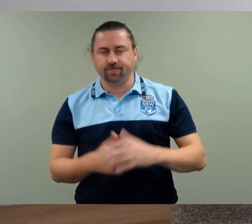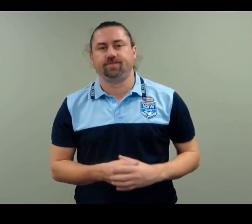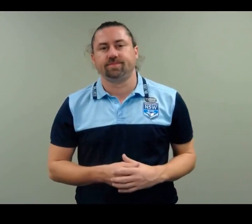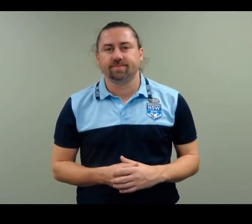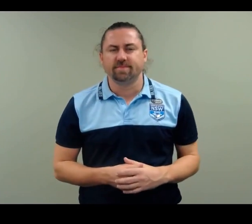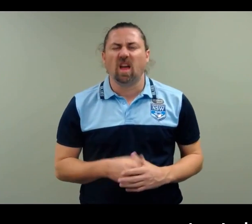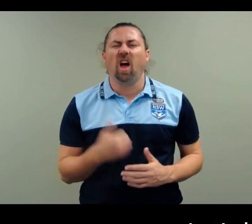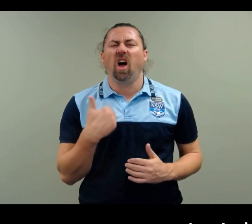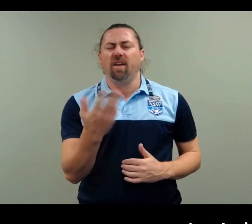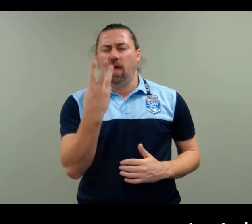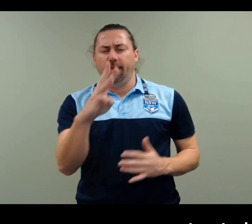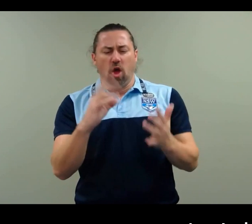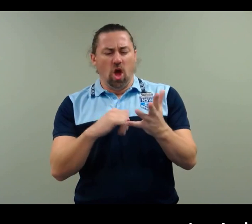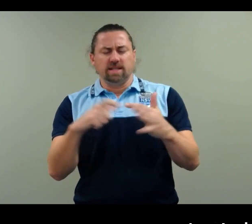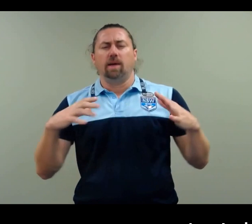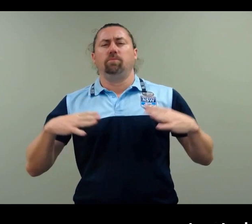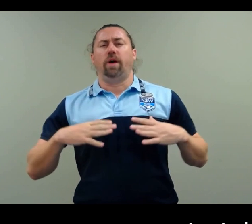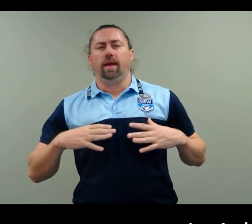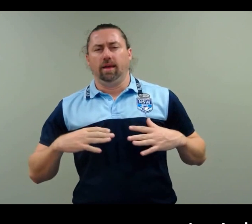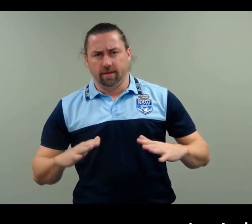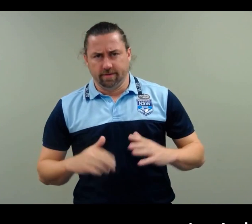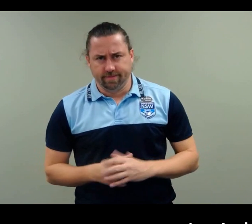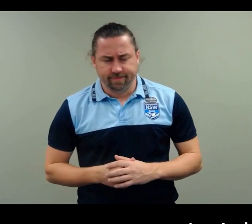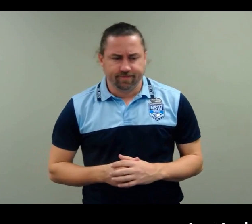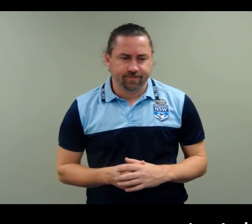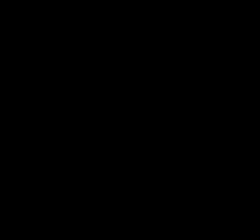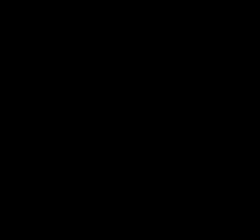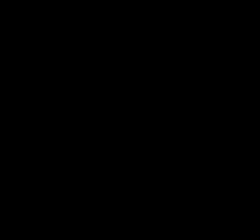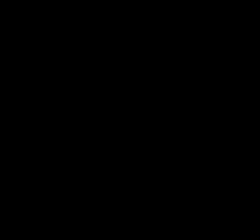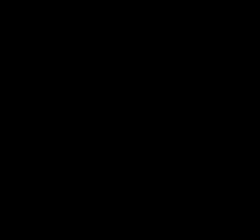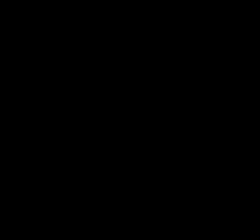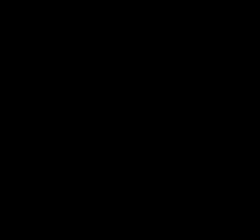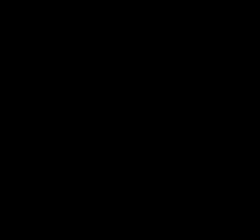Great work. Let's have 30 seconds of rest.